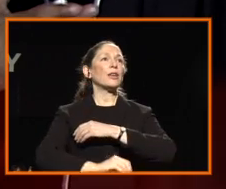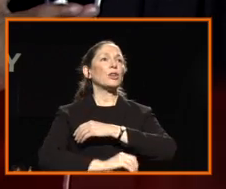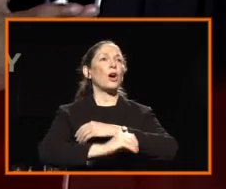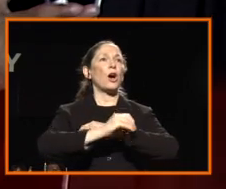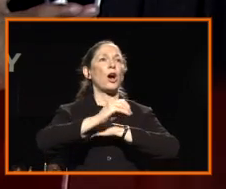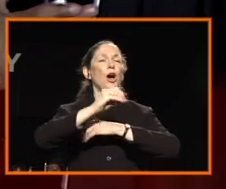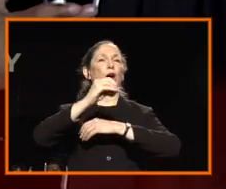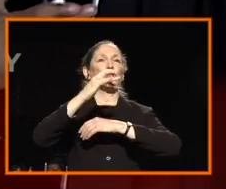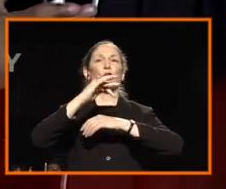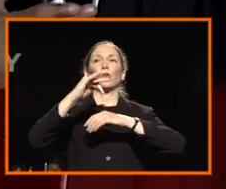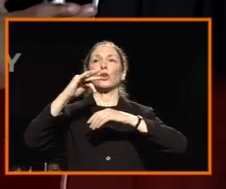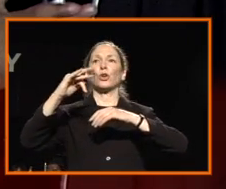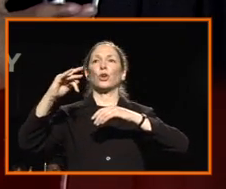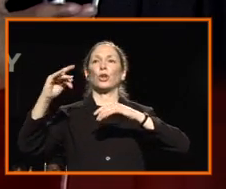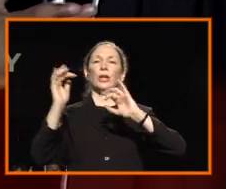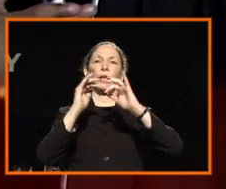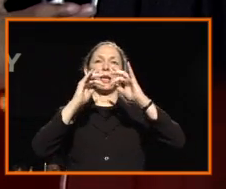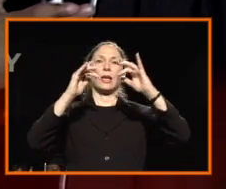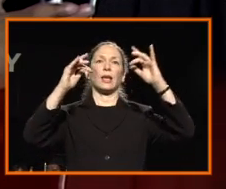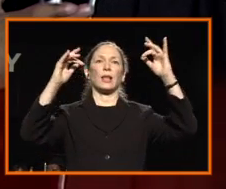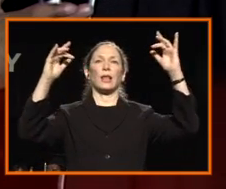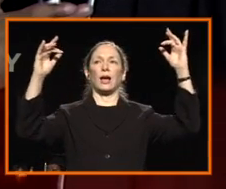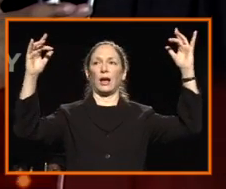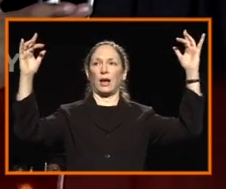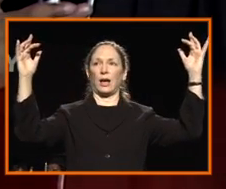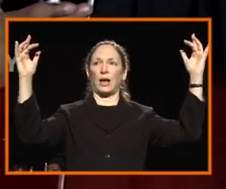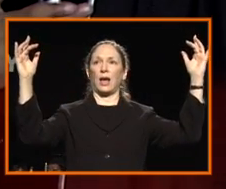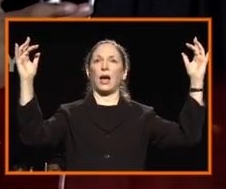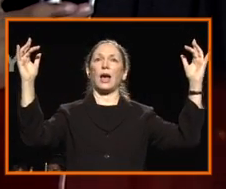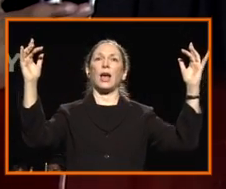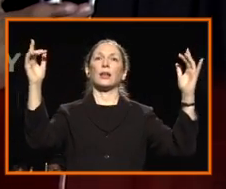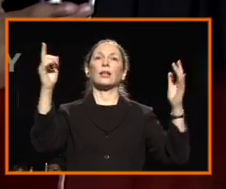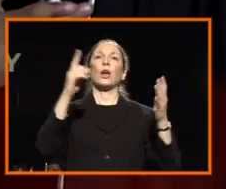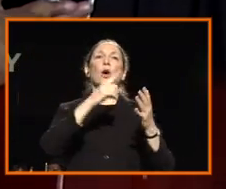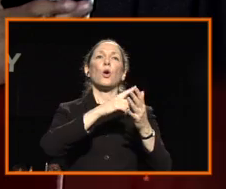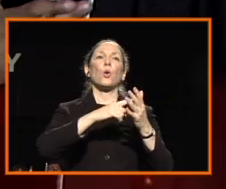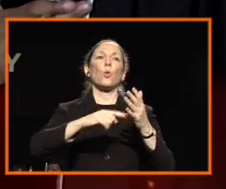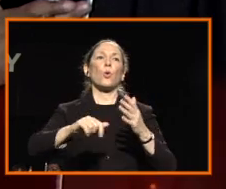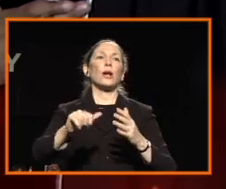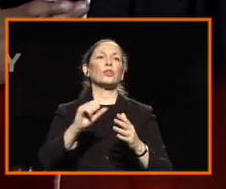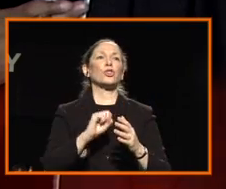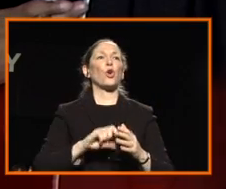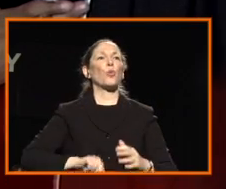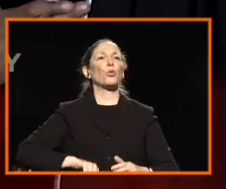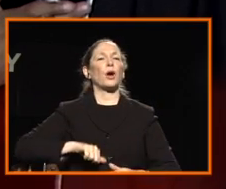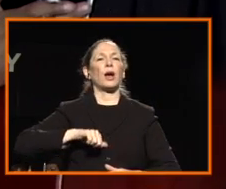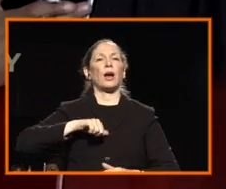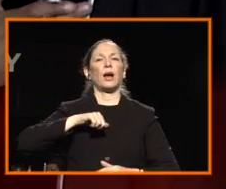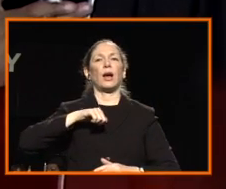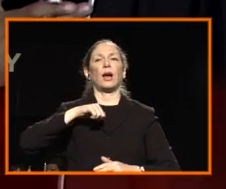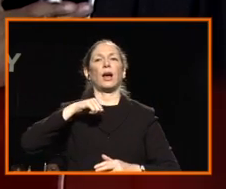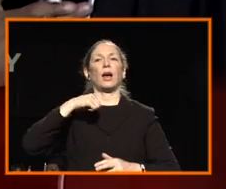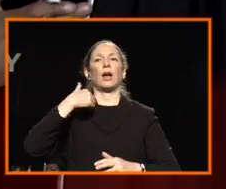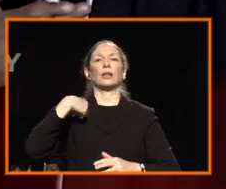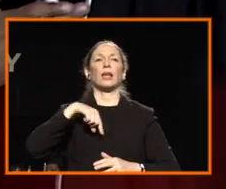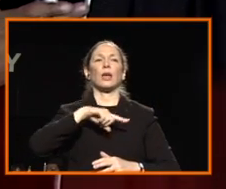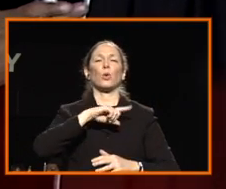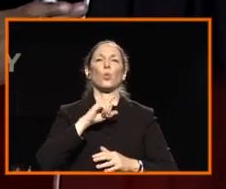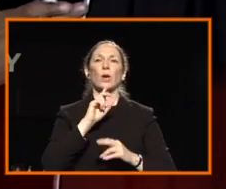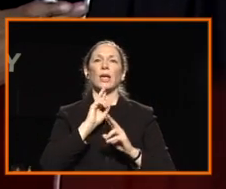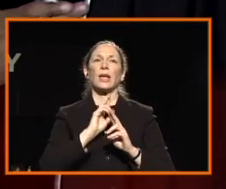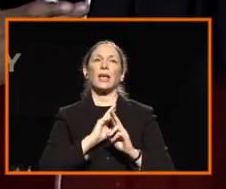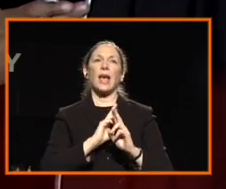by the dawn's early light what so